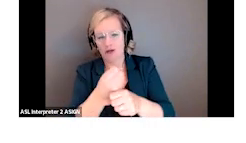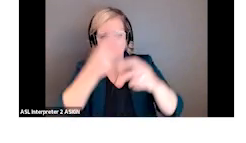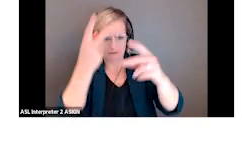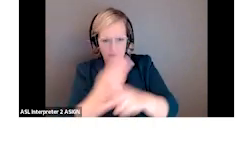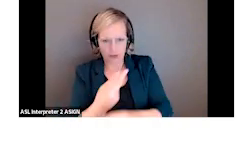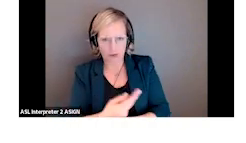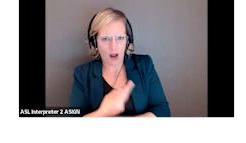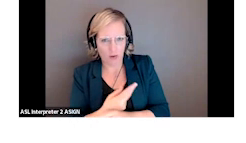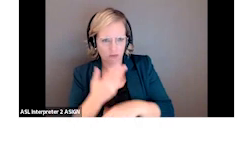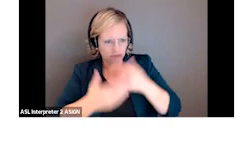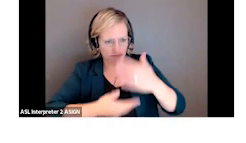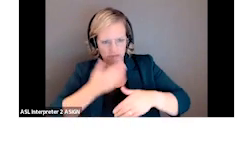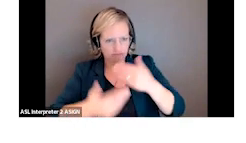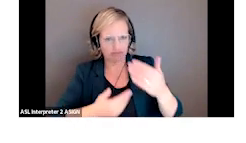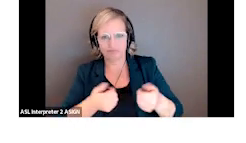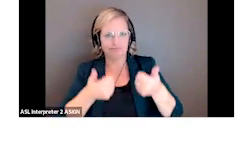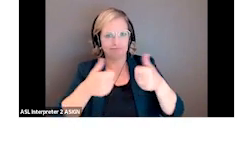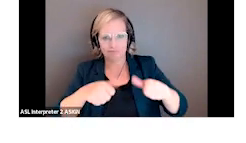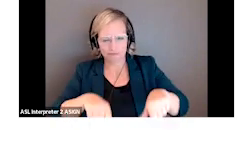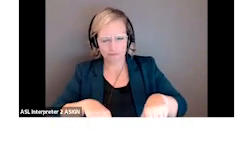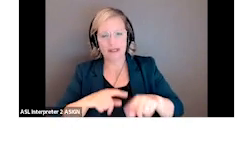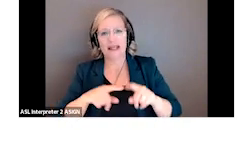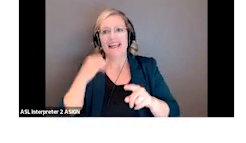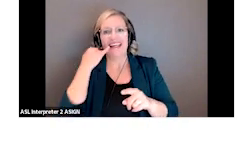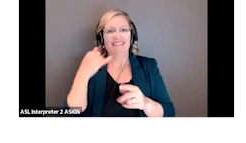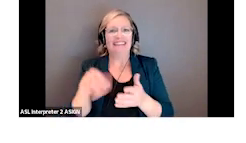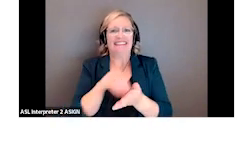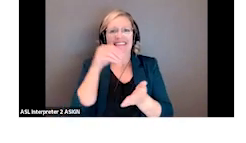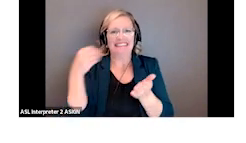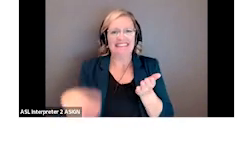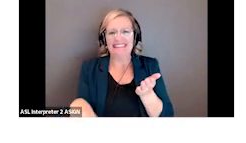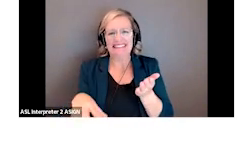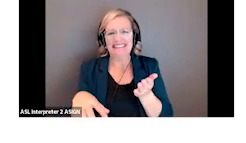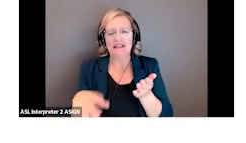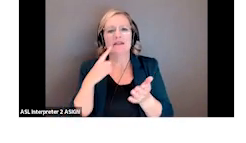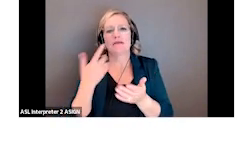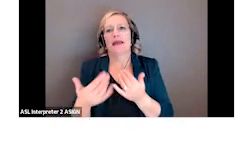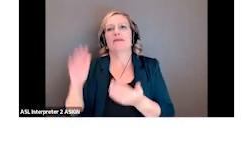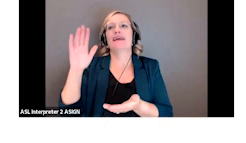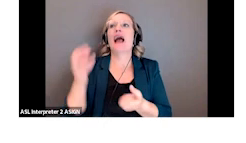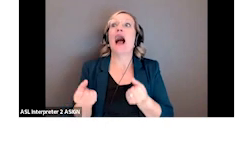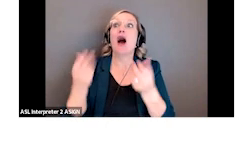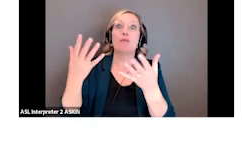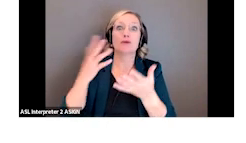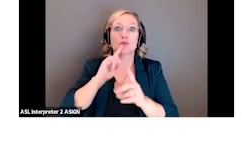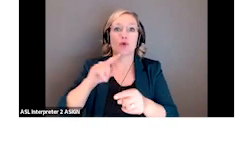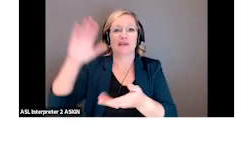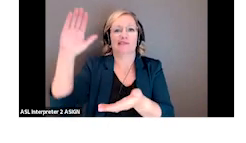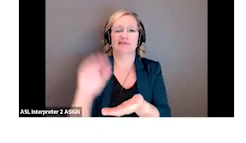start. And then if it was too high, we could remove some of the inventory. Okay,